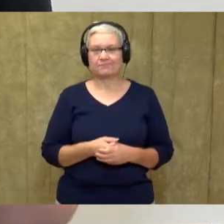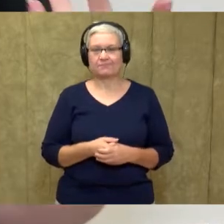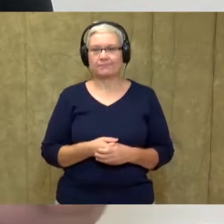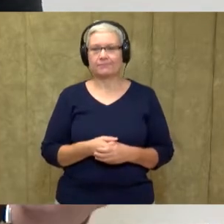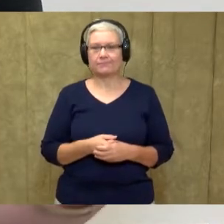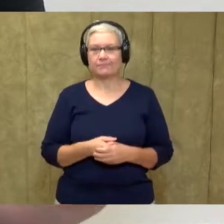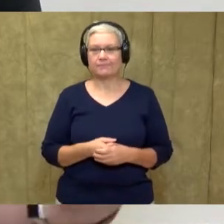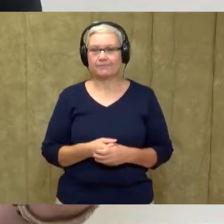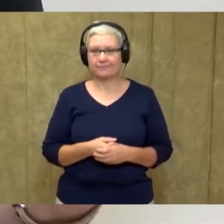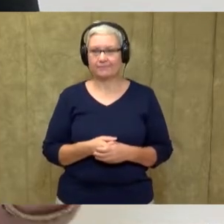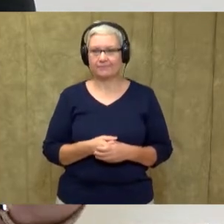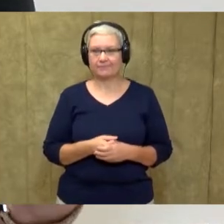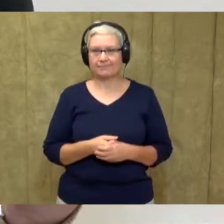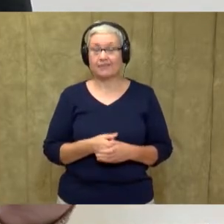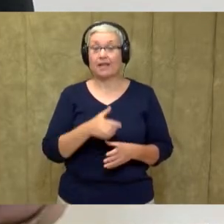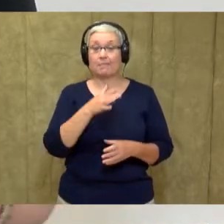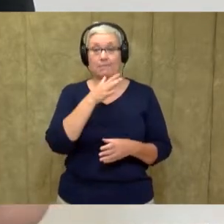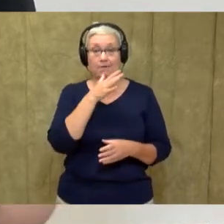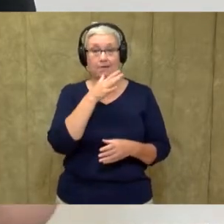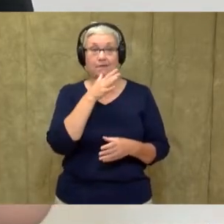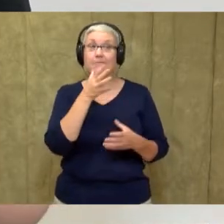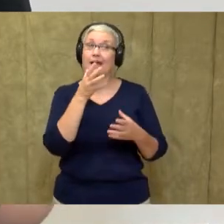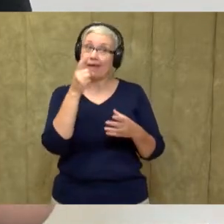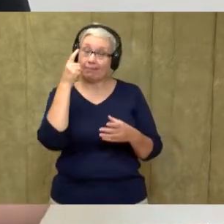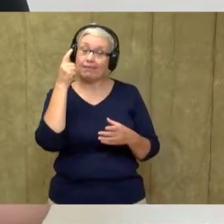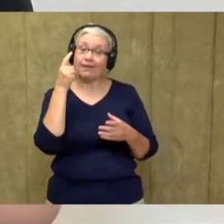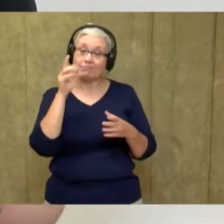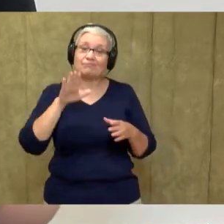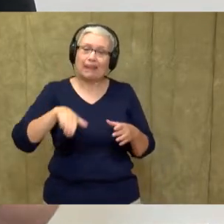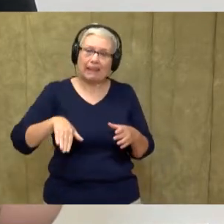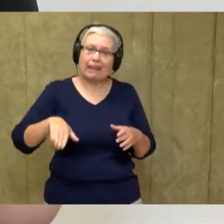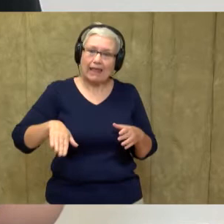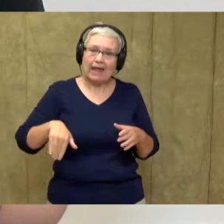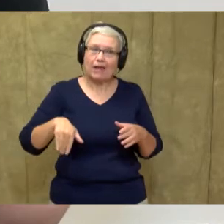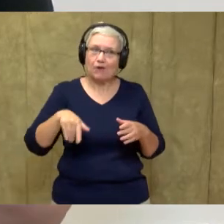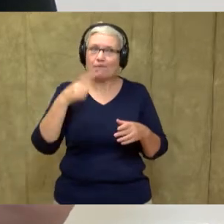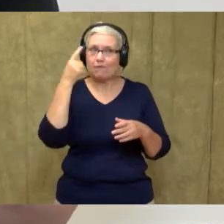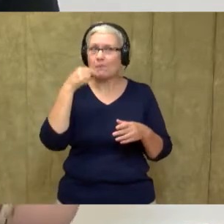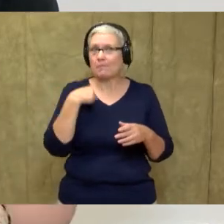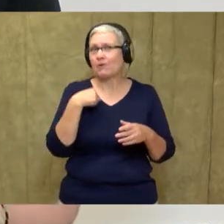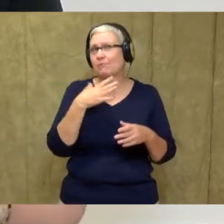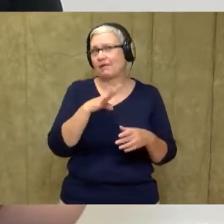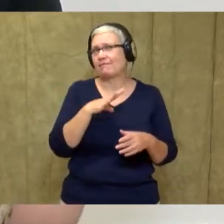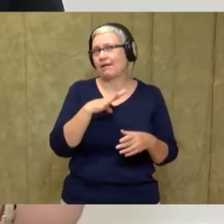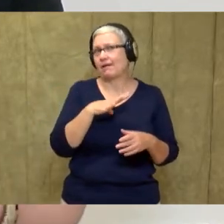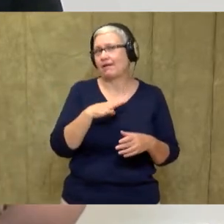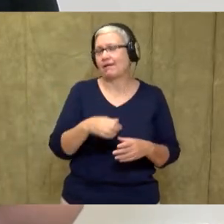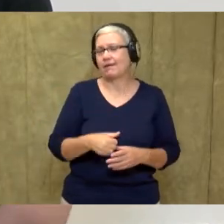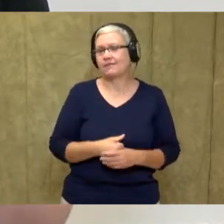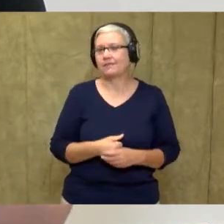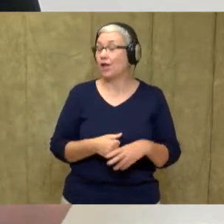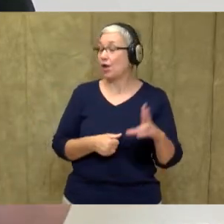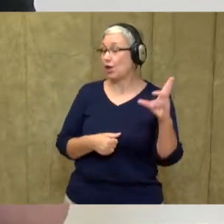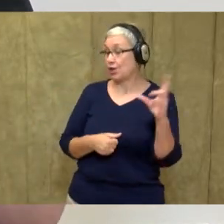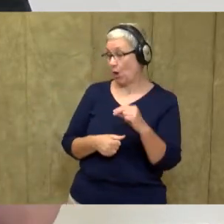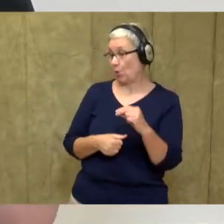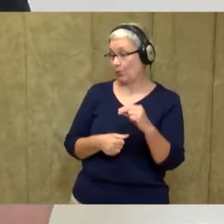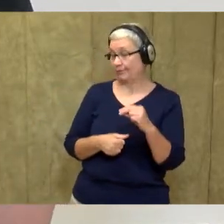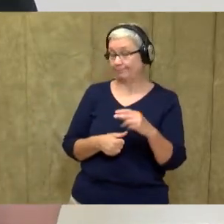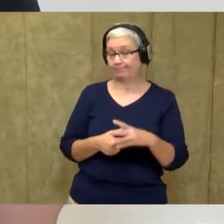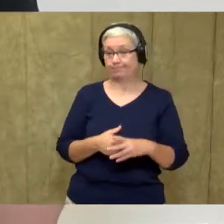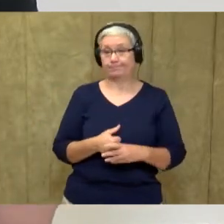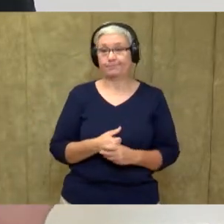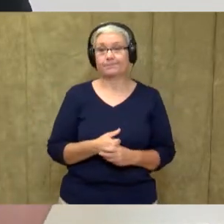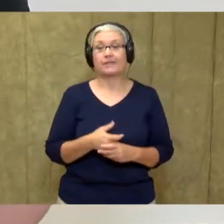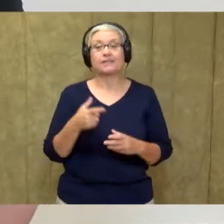Mom, I want a later curfew. And she's like, nope, absolutely not. And that's that's someone coming